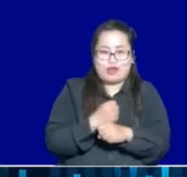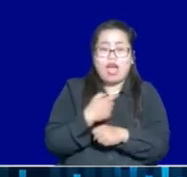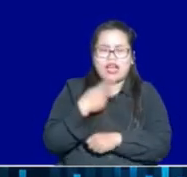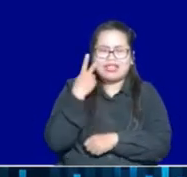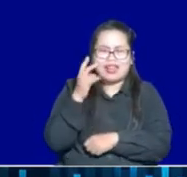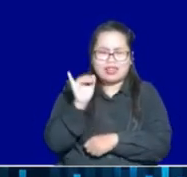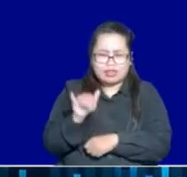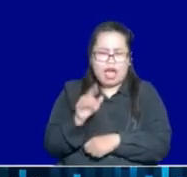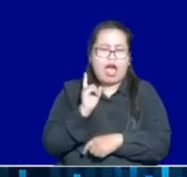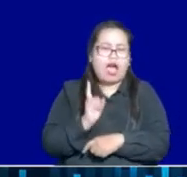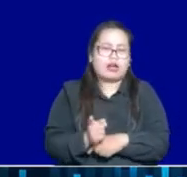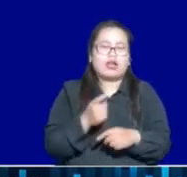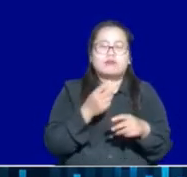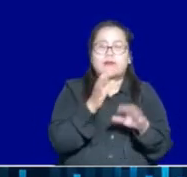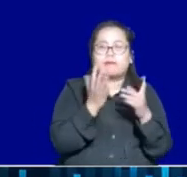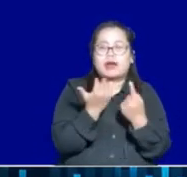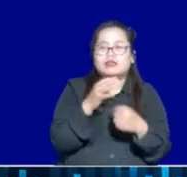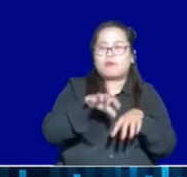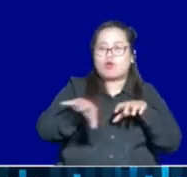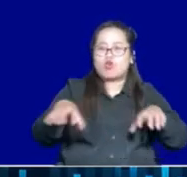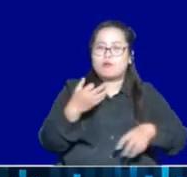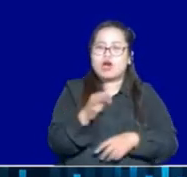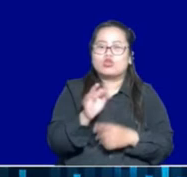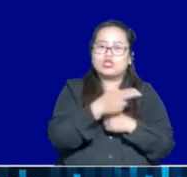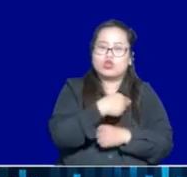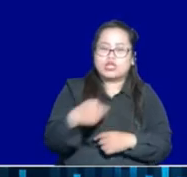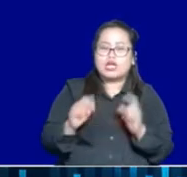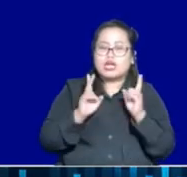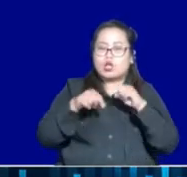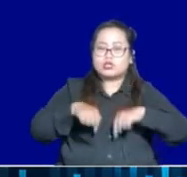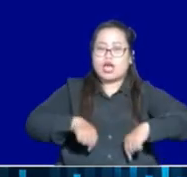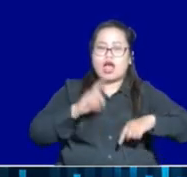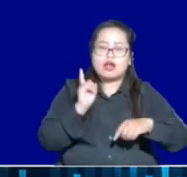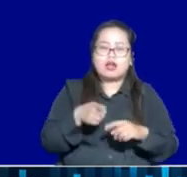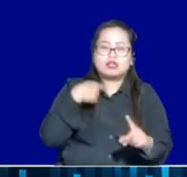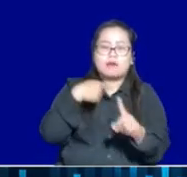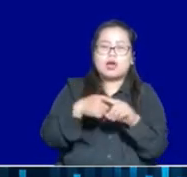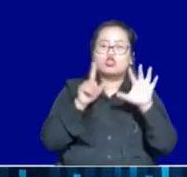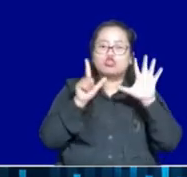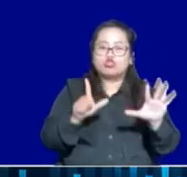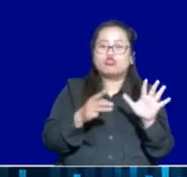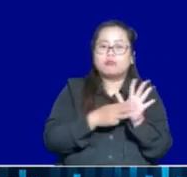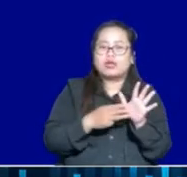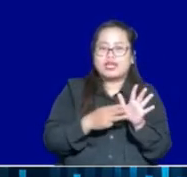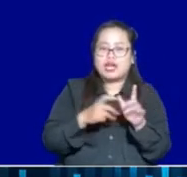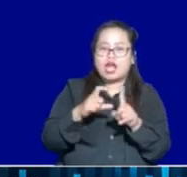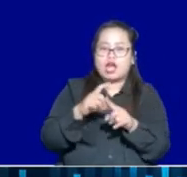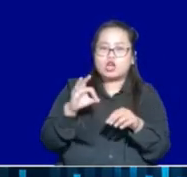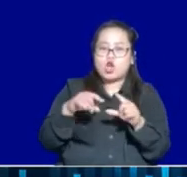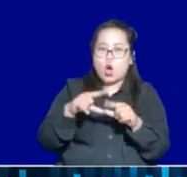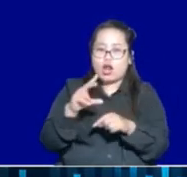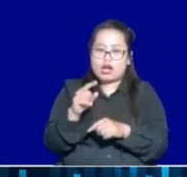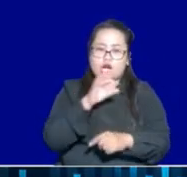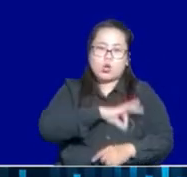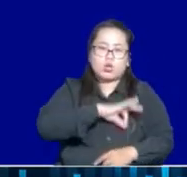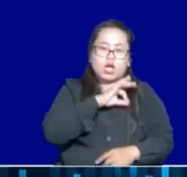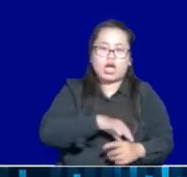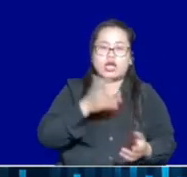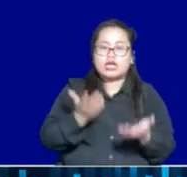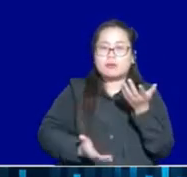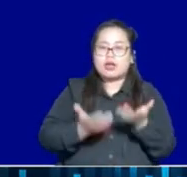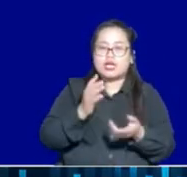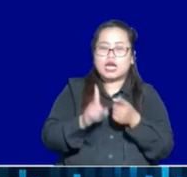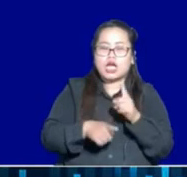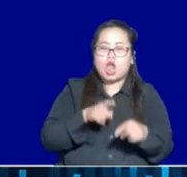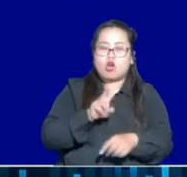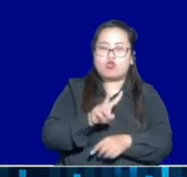that have added only $7 billion compared to, say, Vietnam that added 44 products that